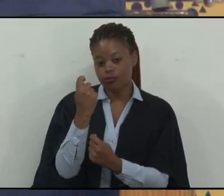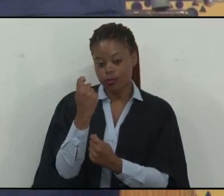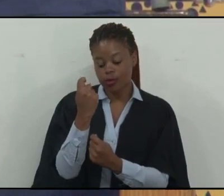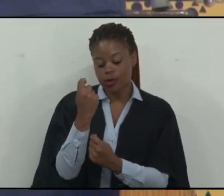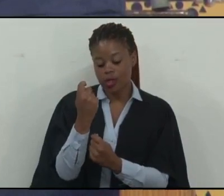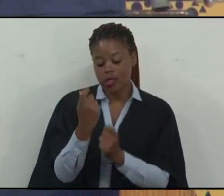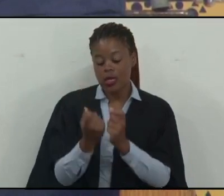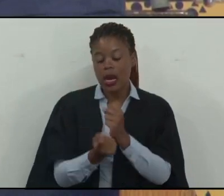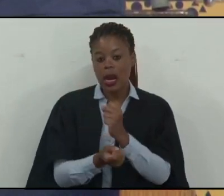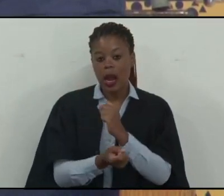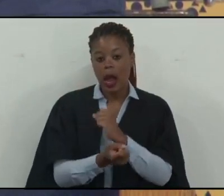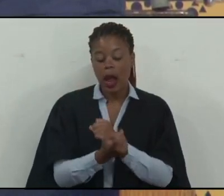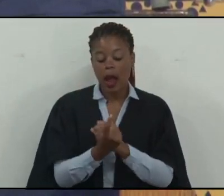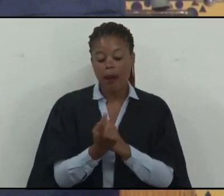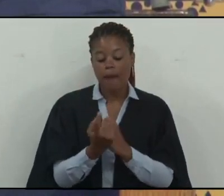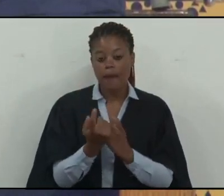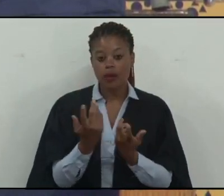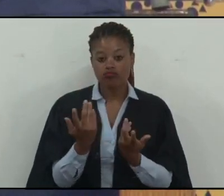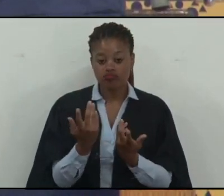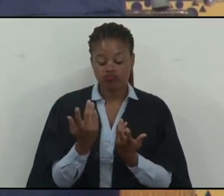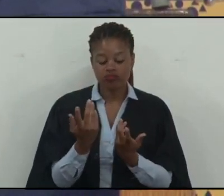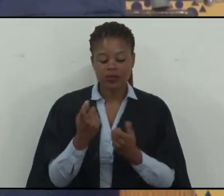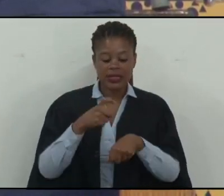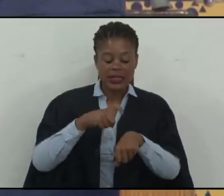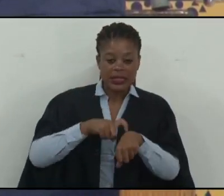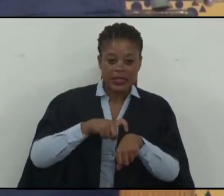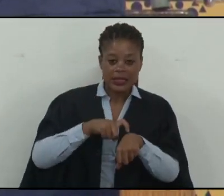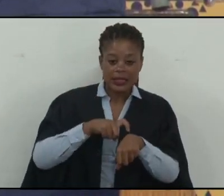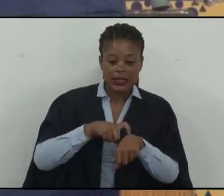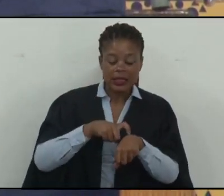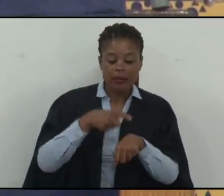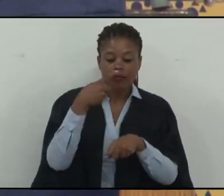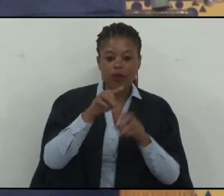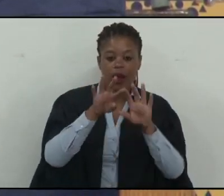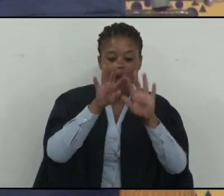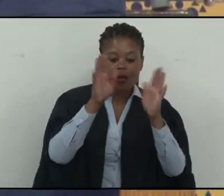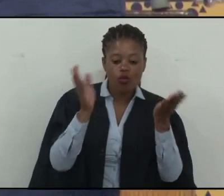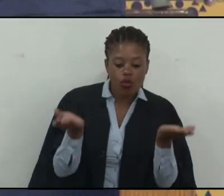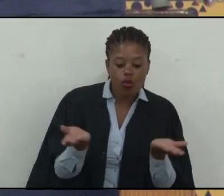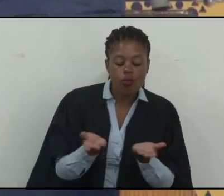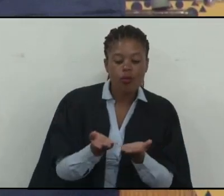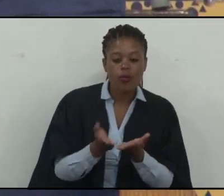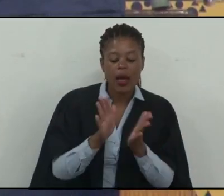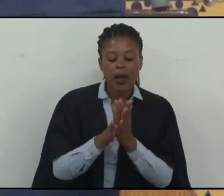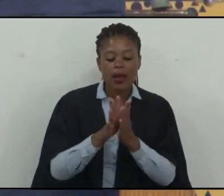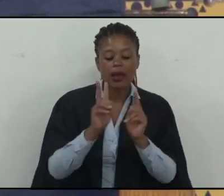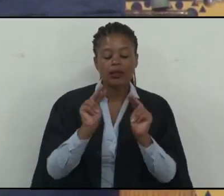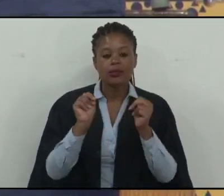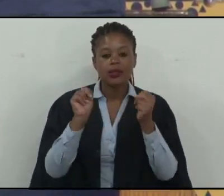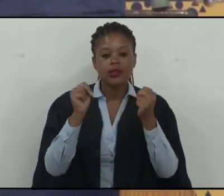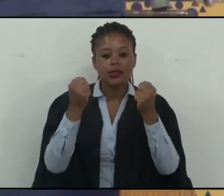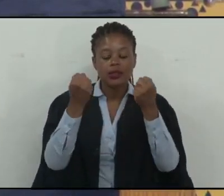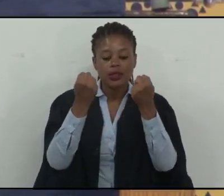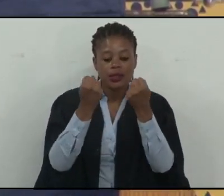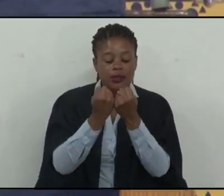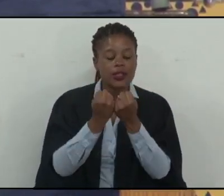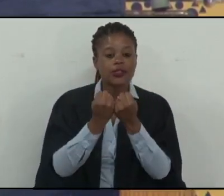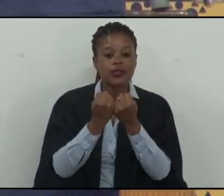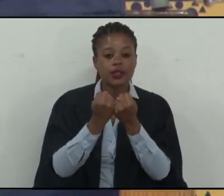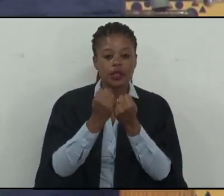a time of global and national